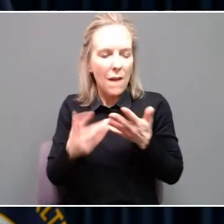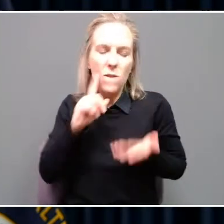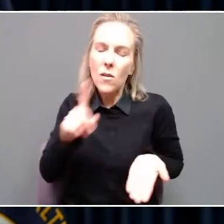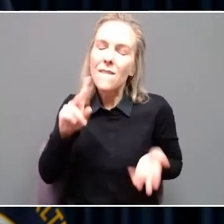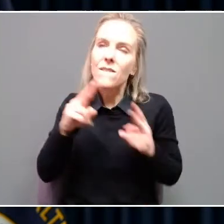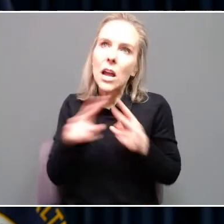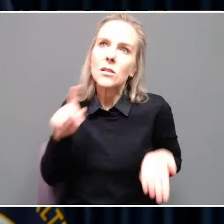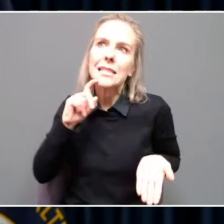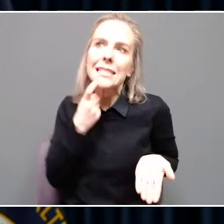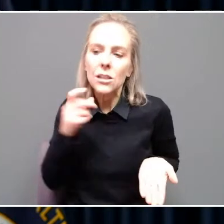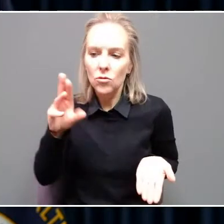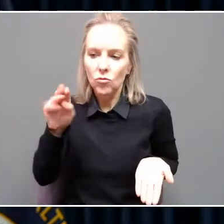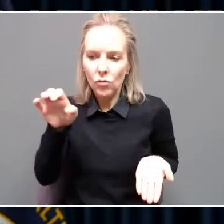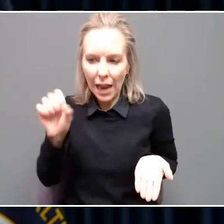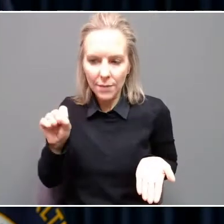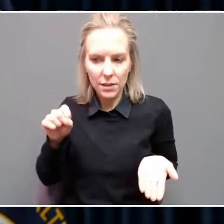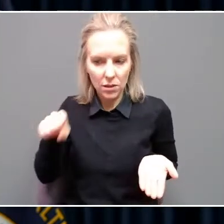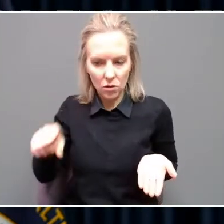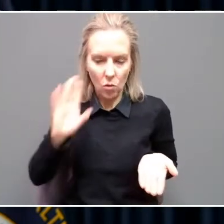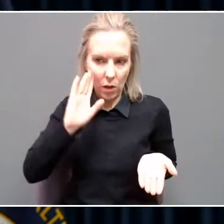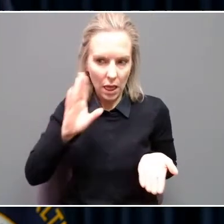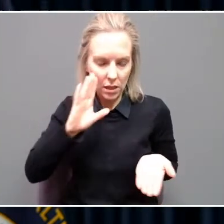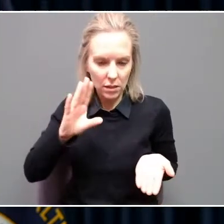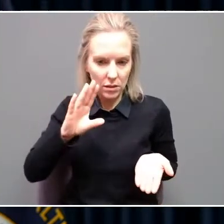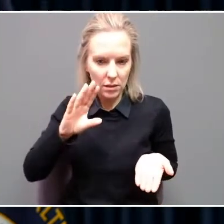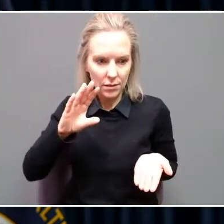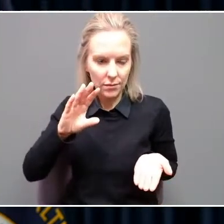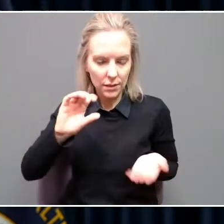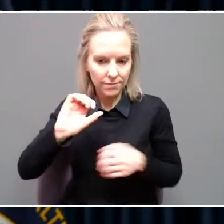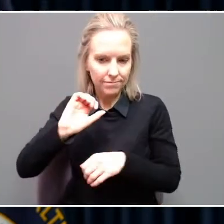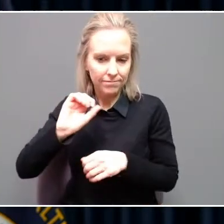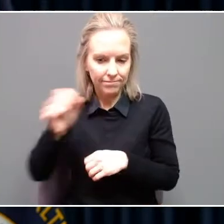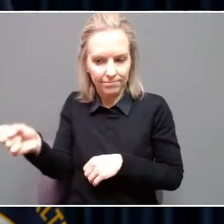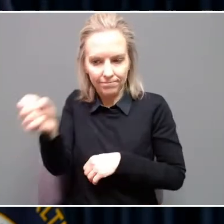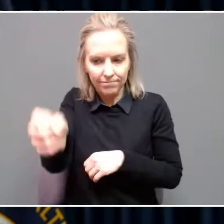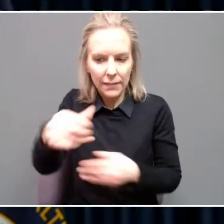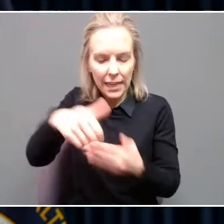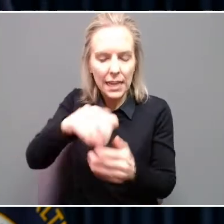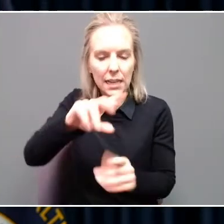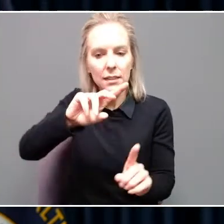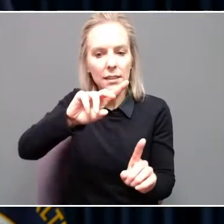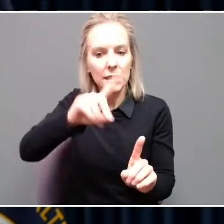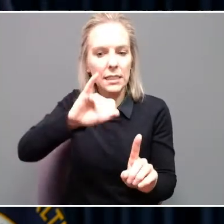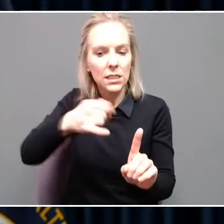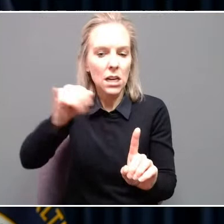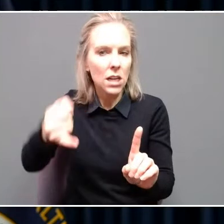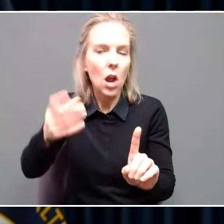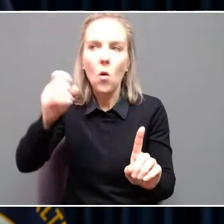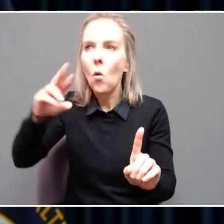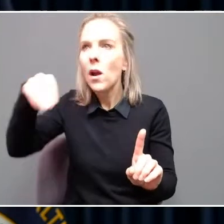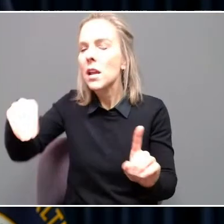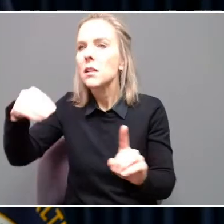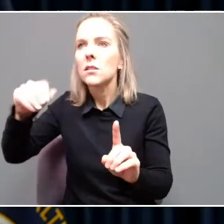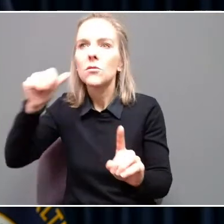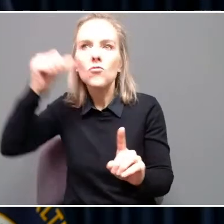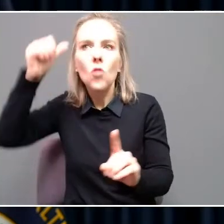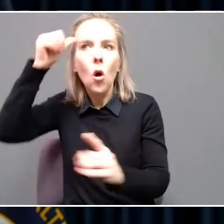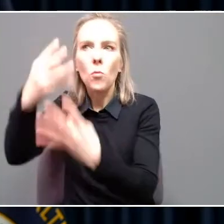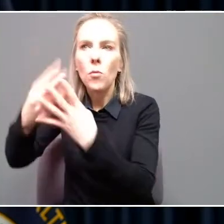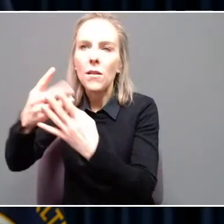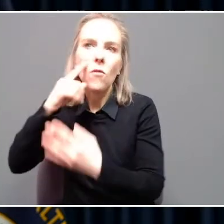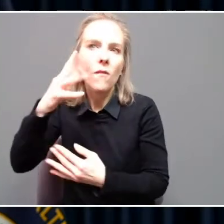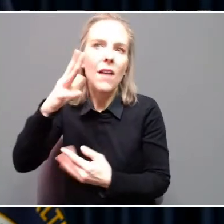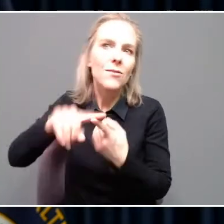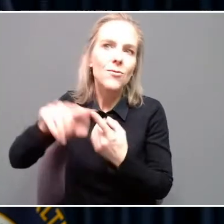they are either going to be in a juvenile facility or most likely an adult prison for 5, 10 years or